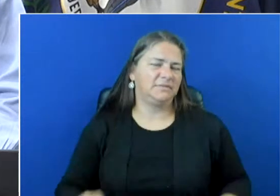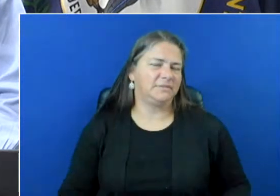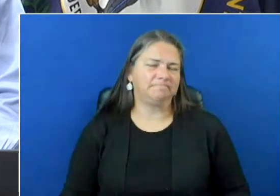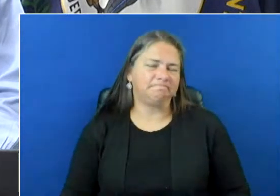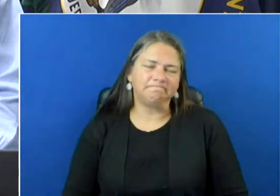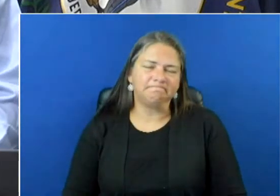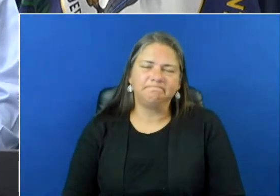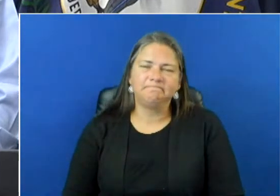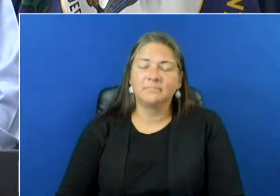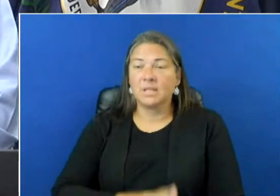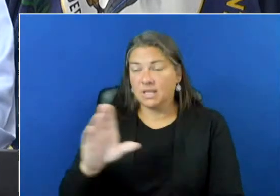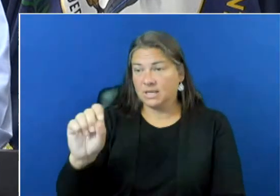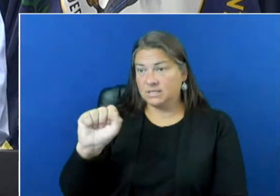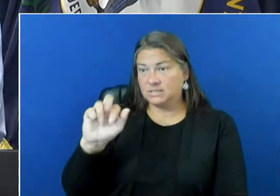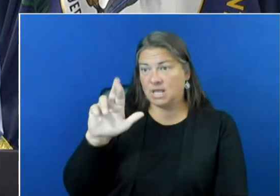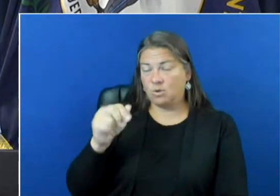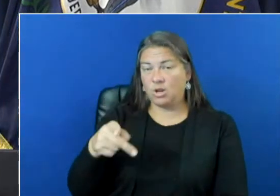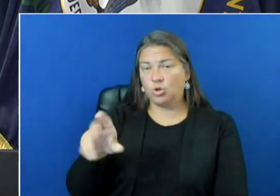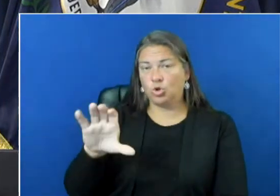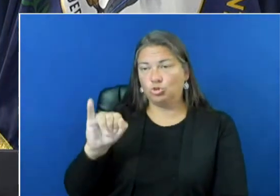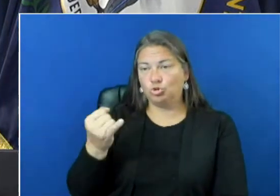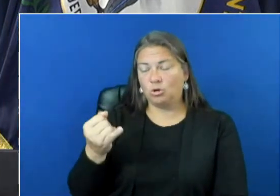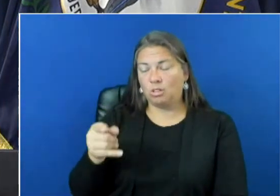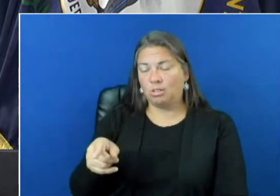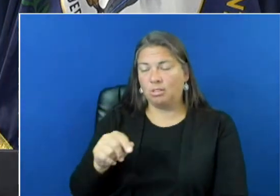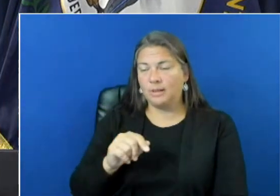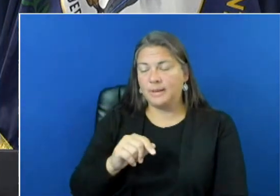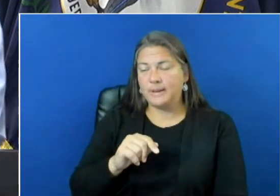Sarah Ladd, Courier-Journal.